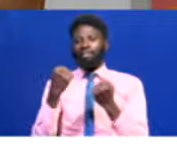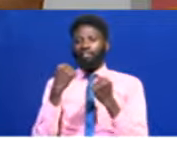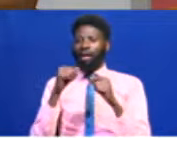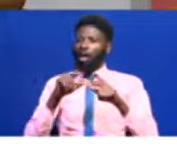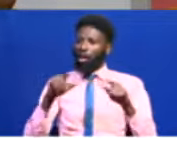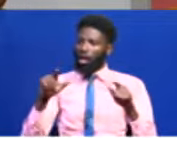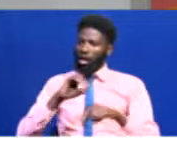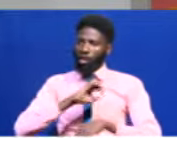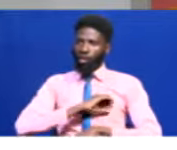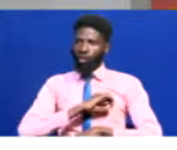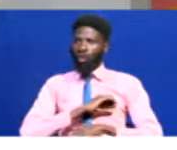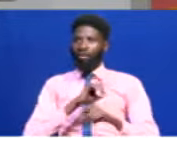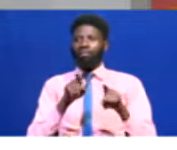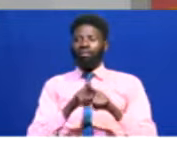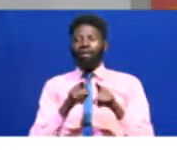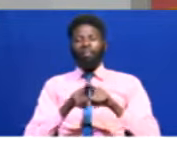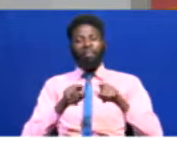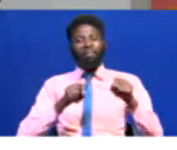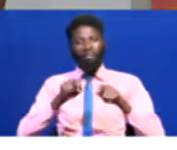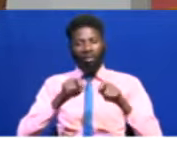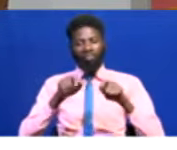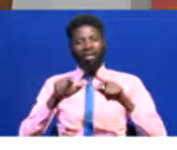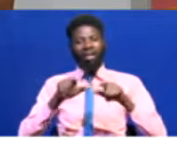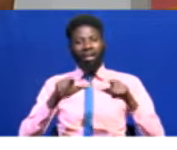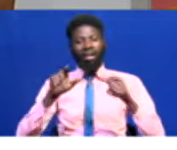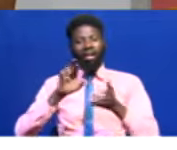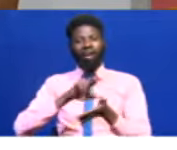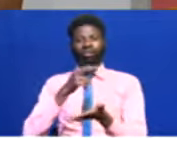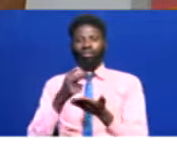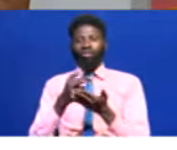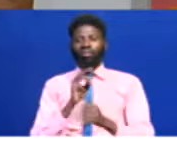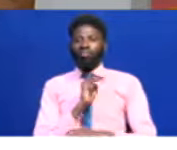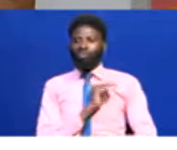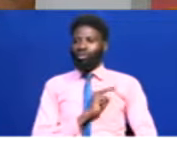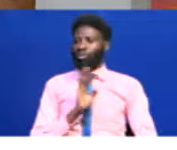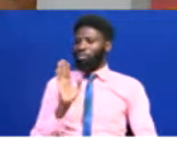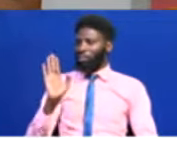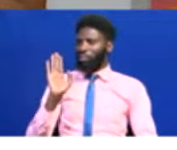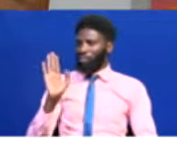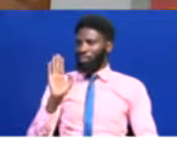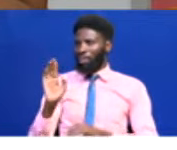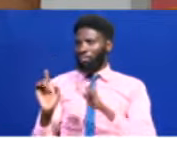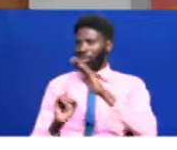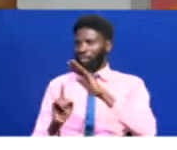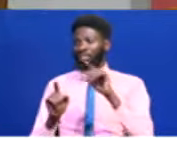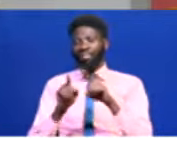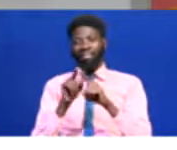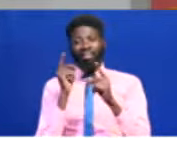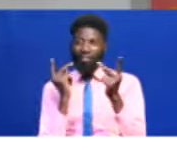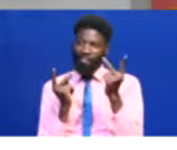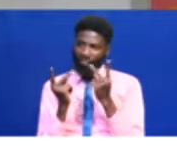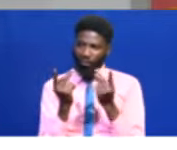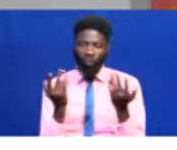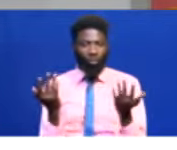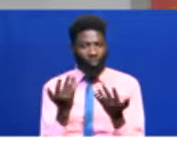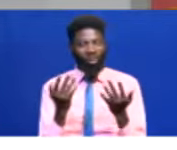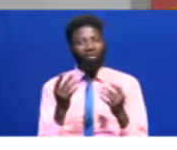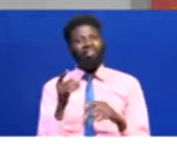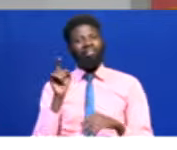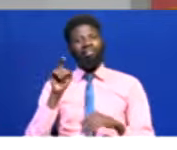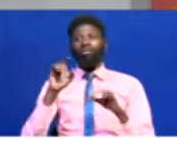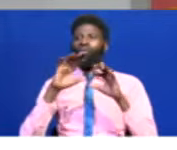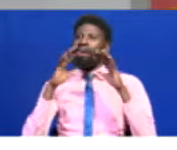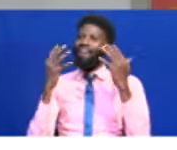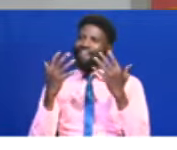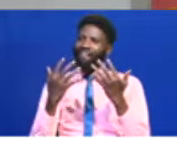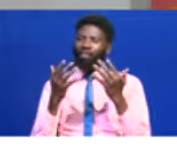of land resources. Those are just some of the mission that this particular docket has. Then the vision is to be globally